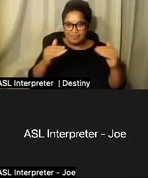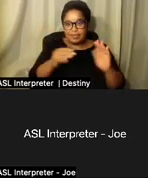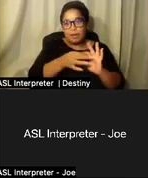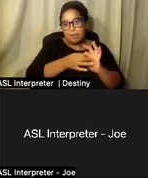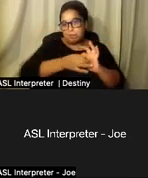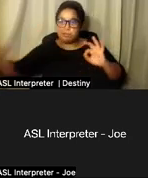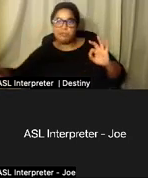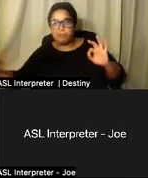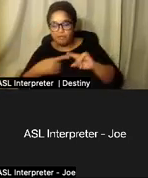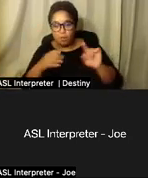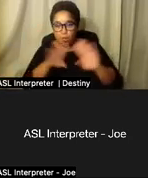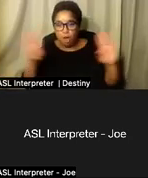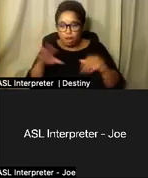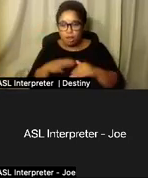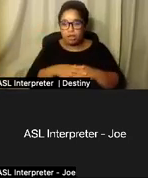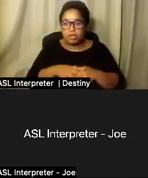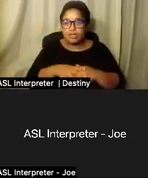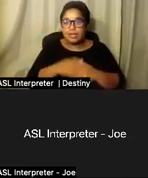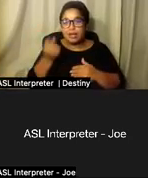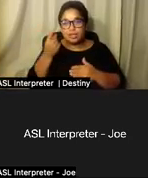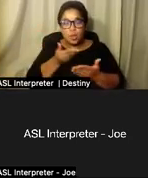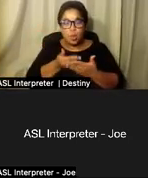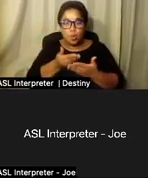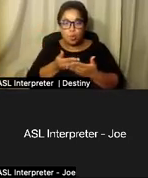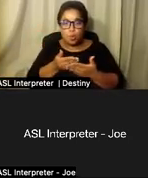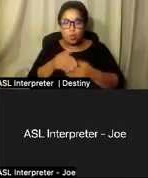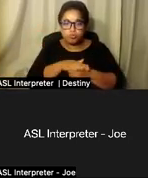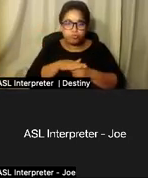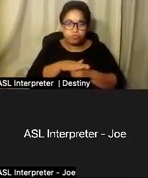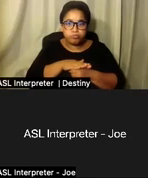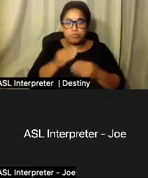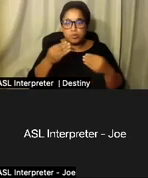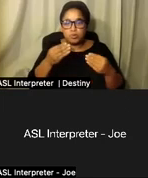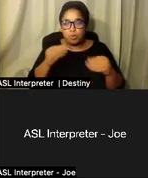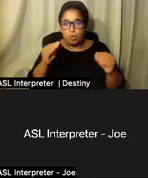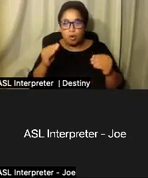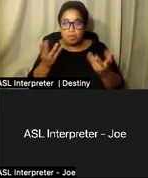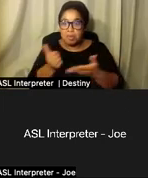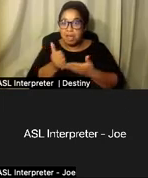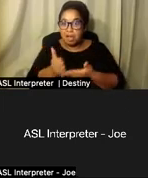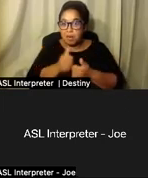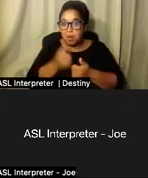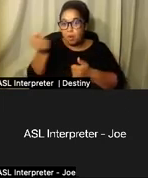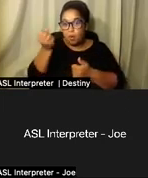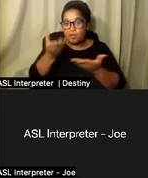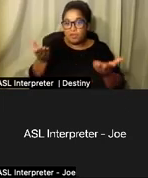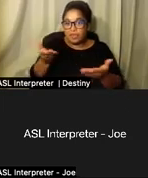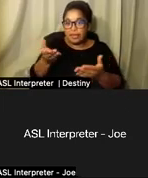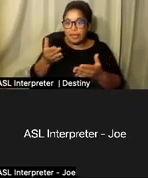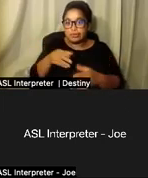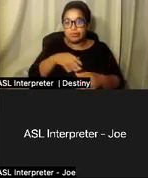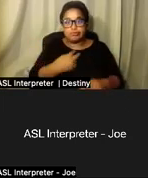or Molly or toggle bolts. And they may work against to hold an item into the